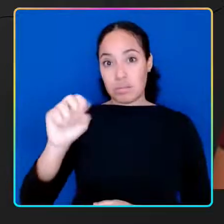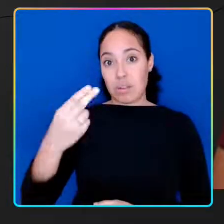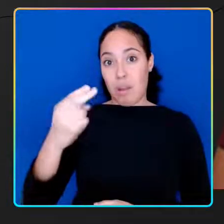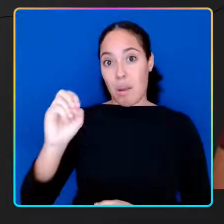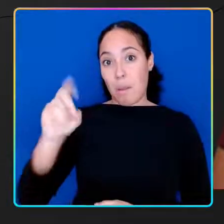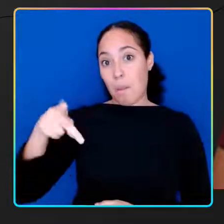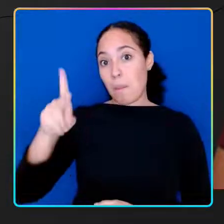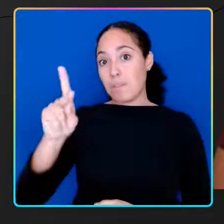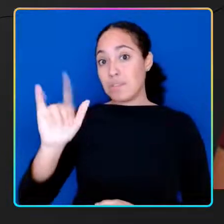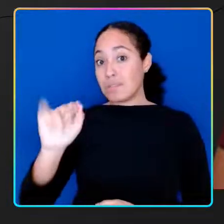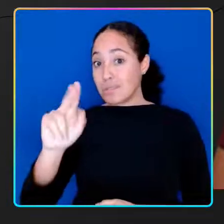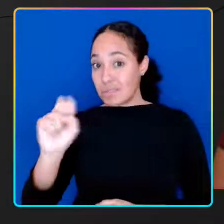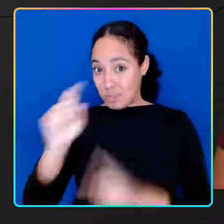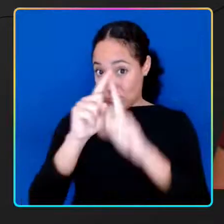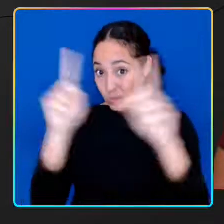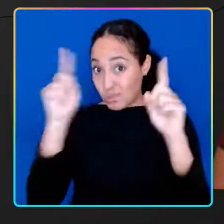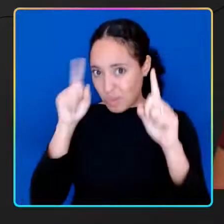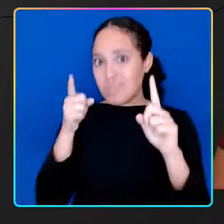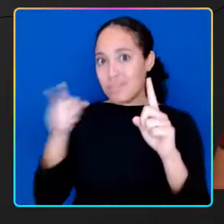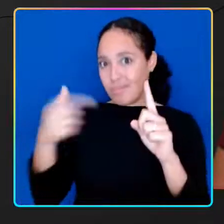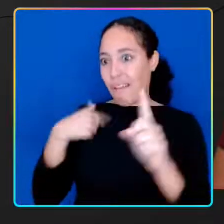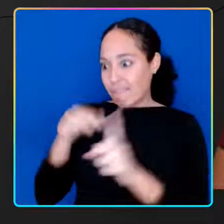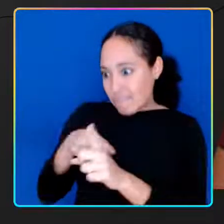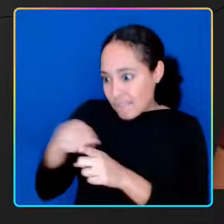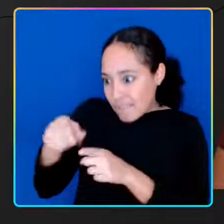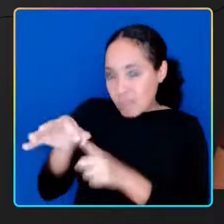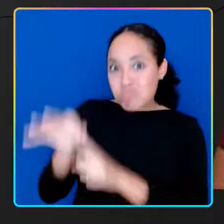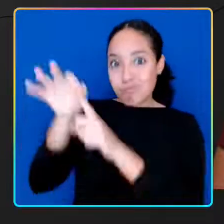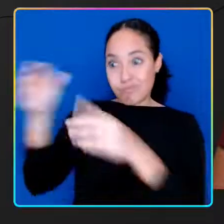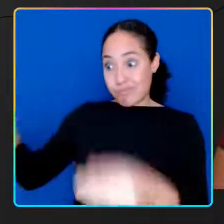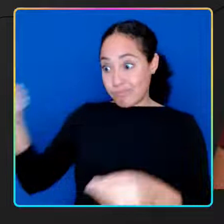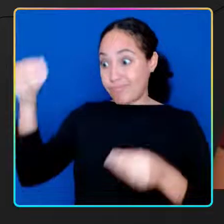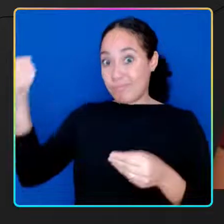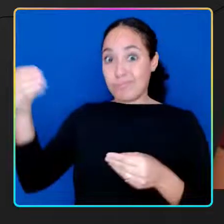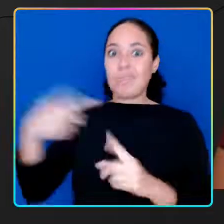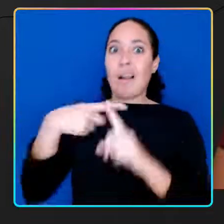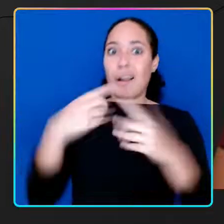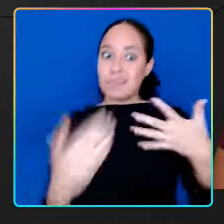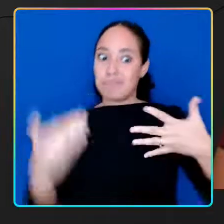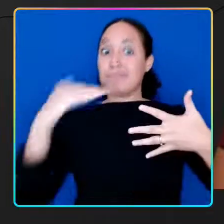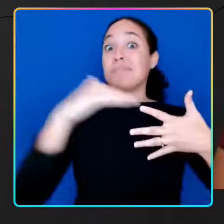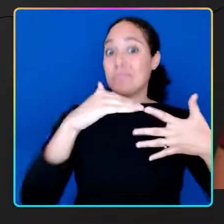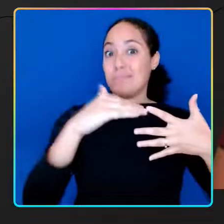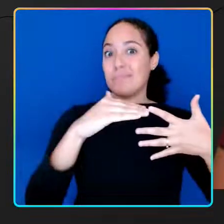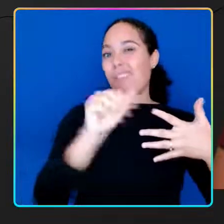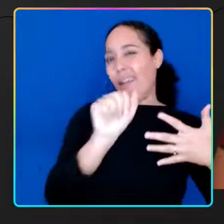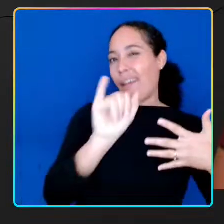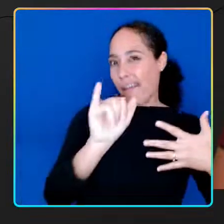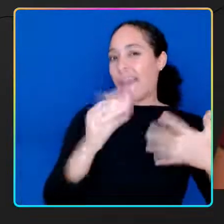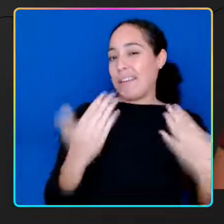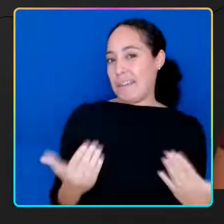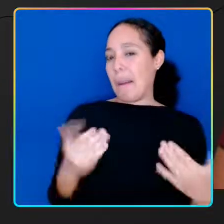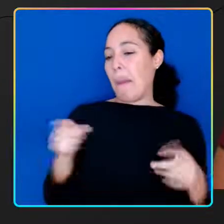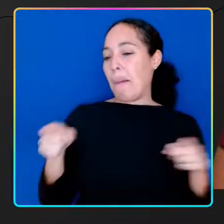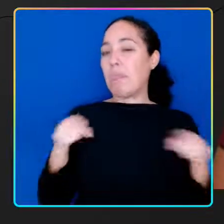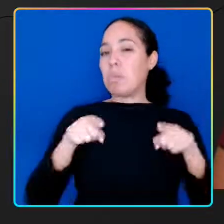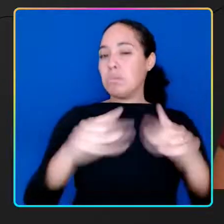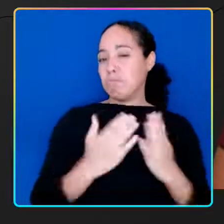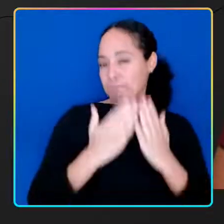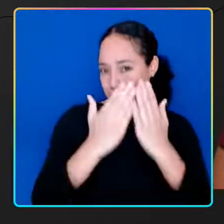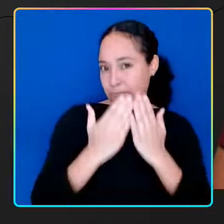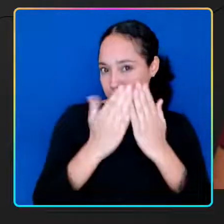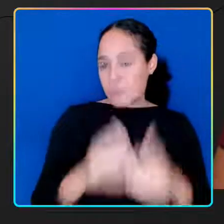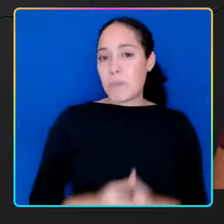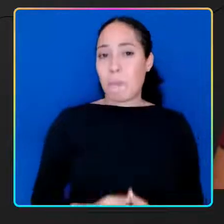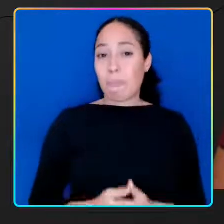artificial intelligence at Johns Hopkins as well. And so when I get through all of this next transition, I'm probably going to be spending almost all of my time in